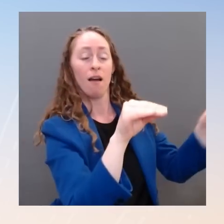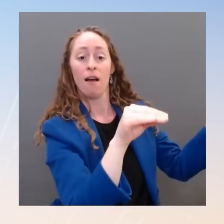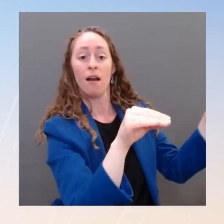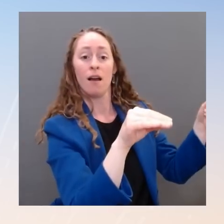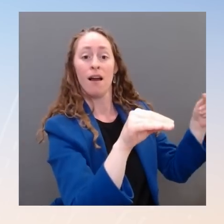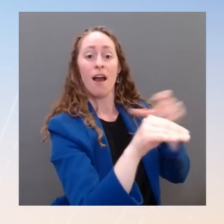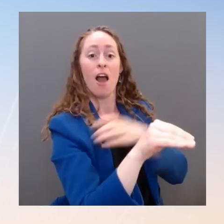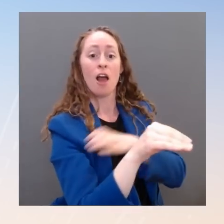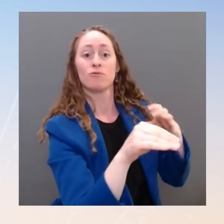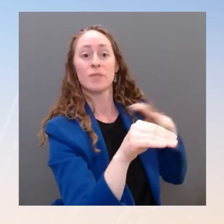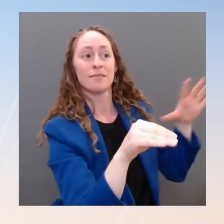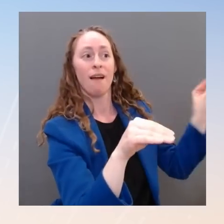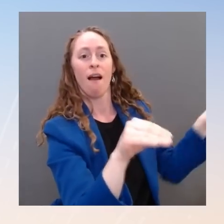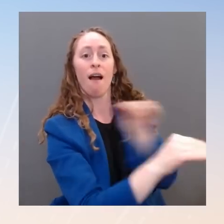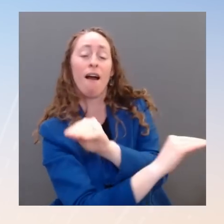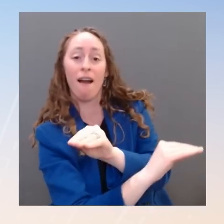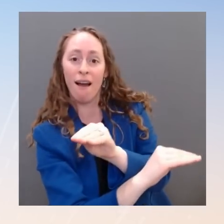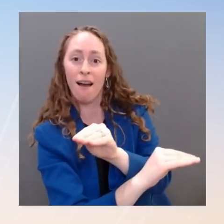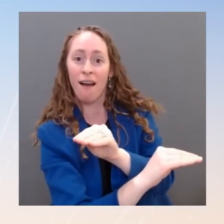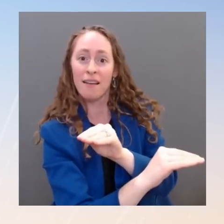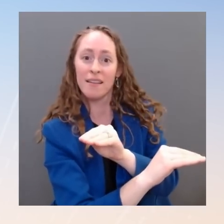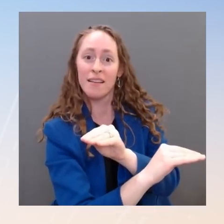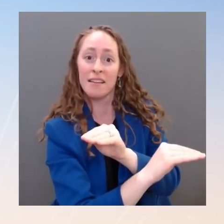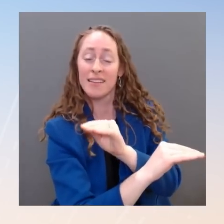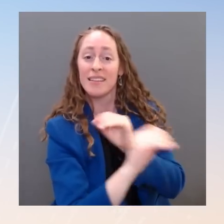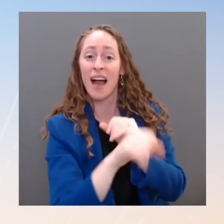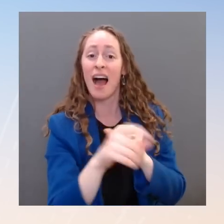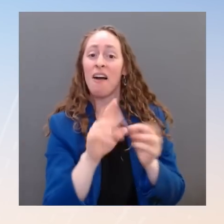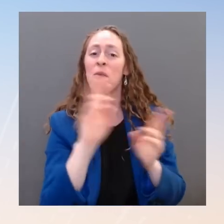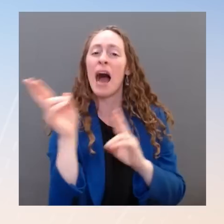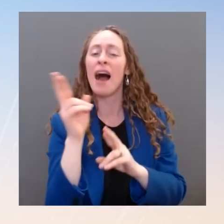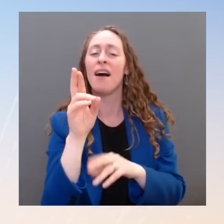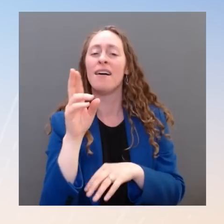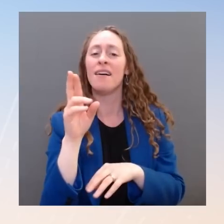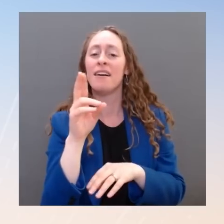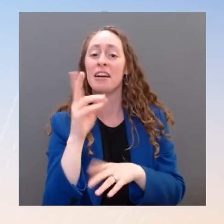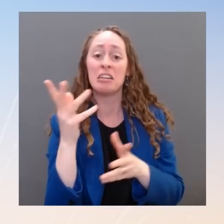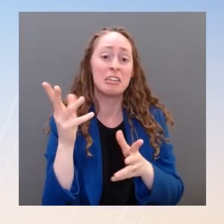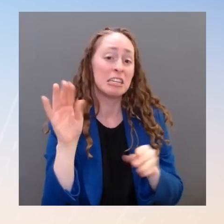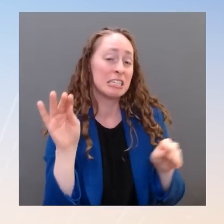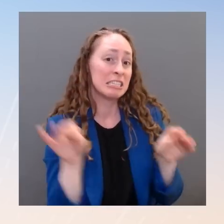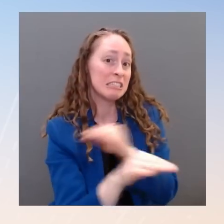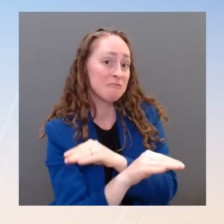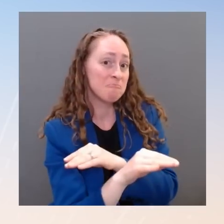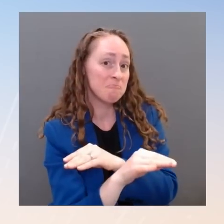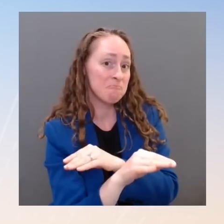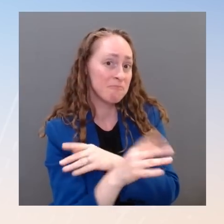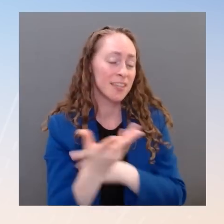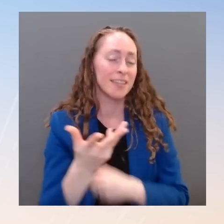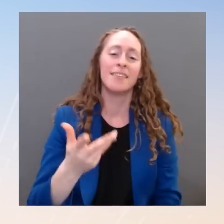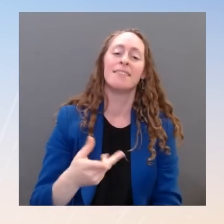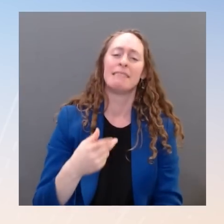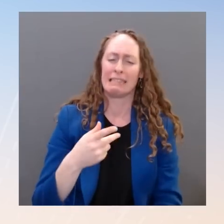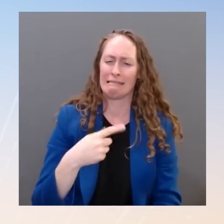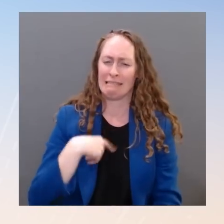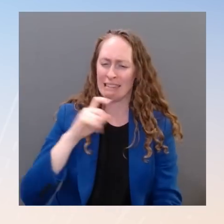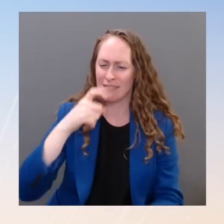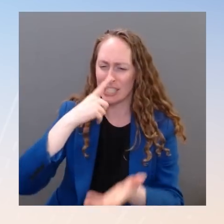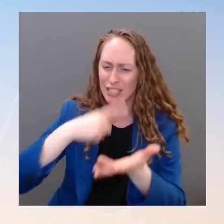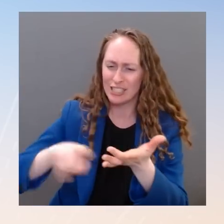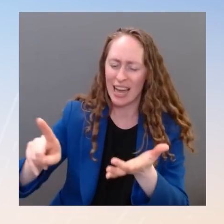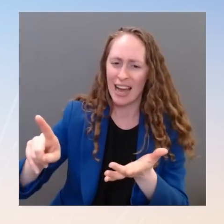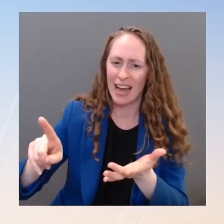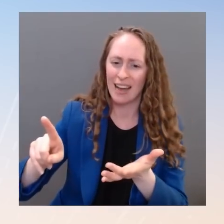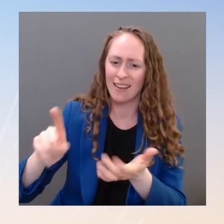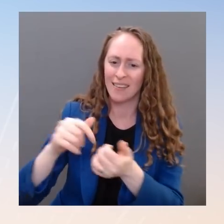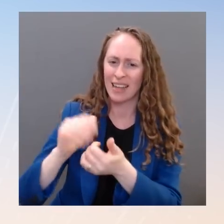to kind of purchase or things along those lines. Let me check and see with our budgetary experts. No one knows more than how this works than Shalonda Young,